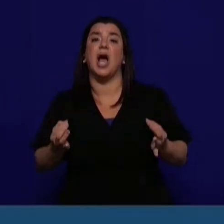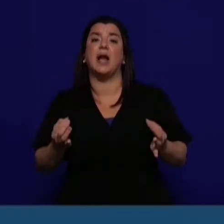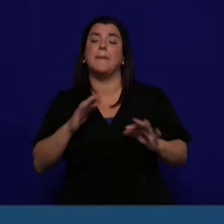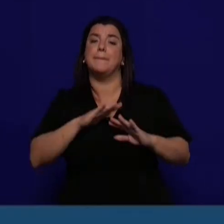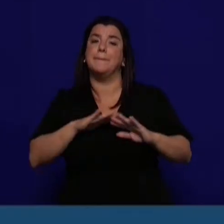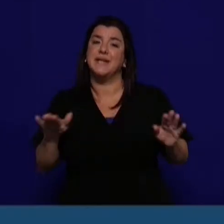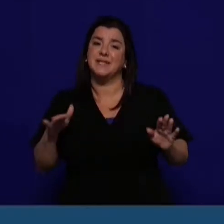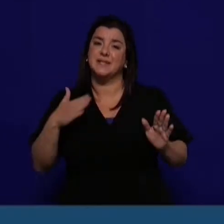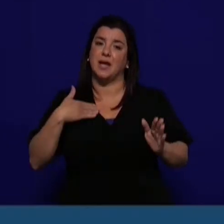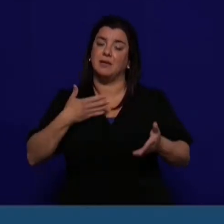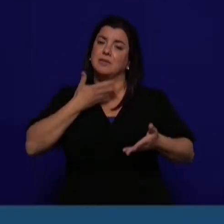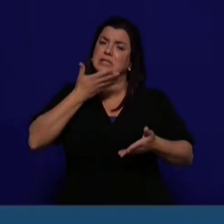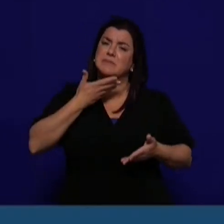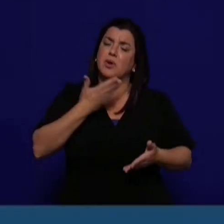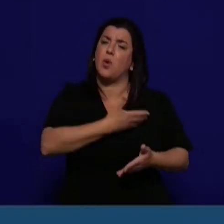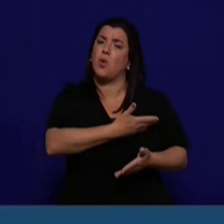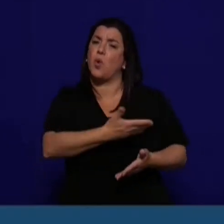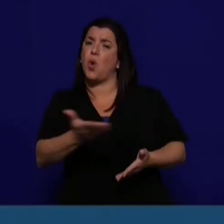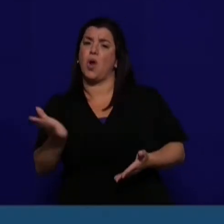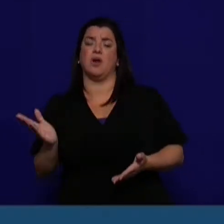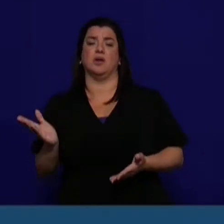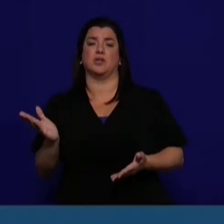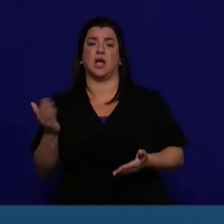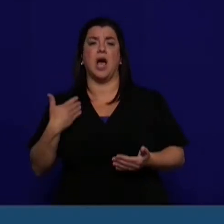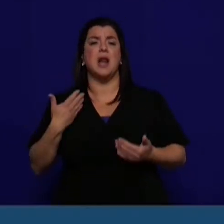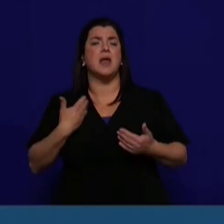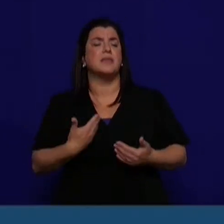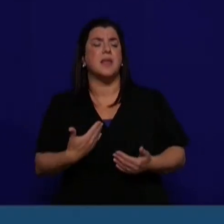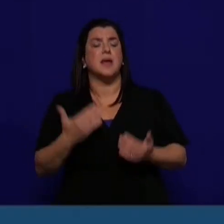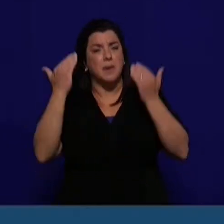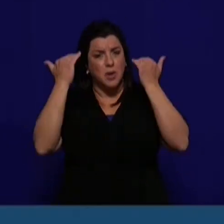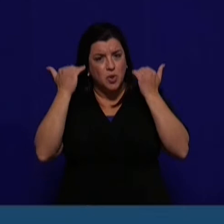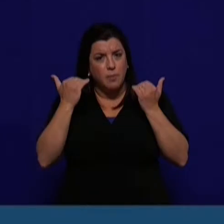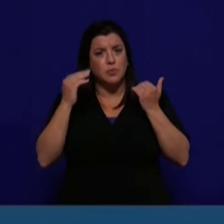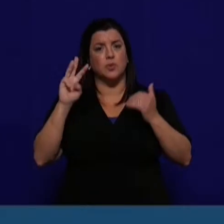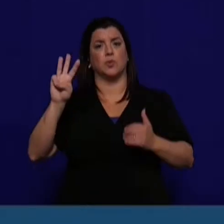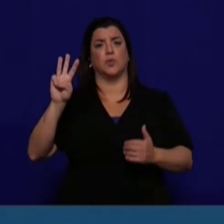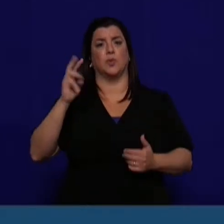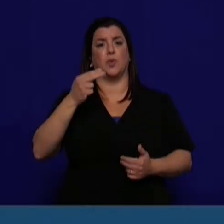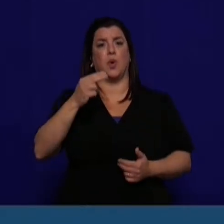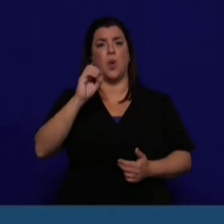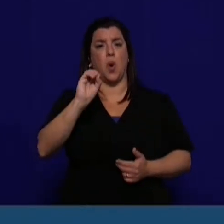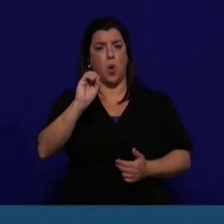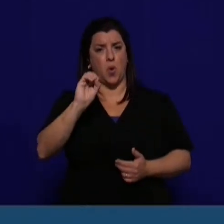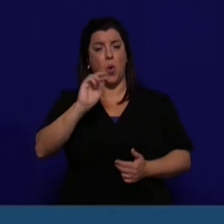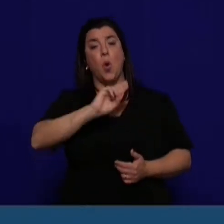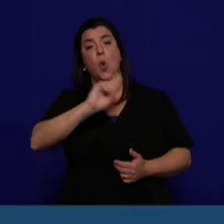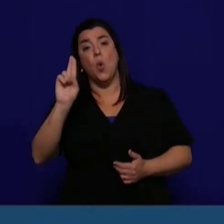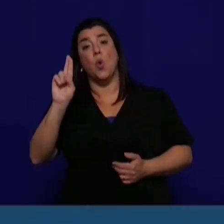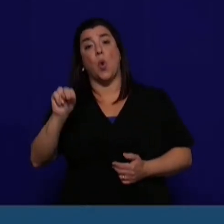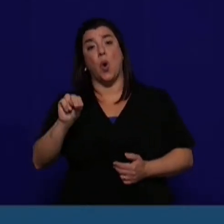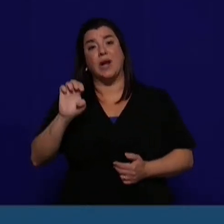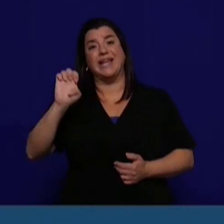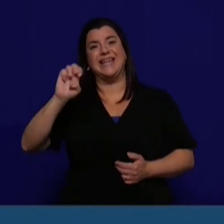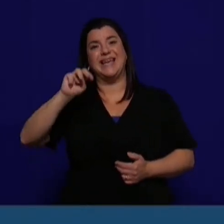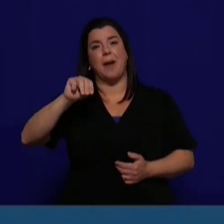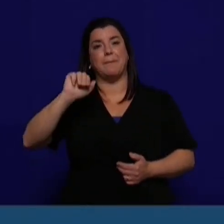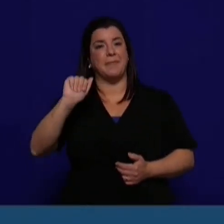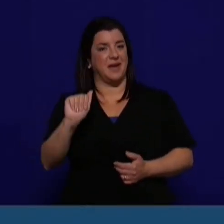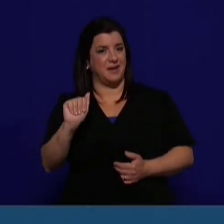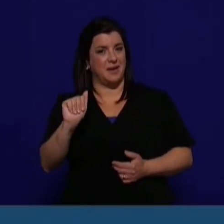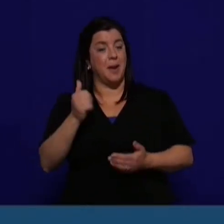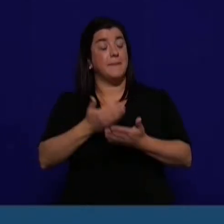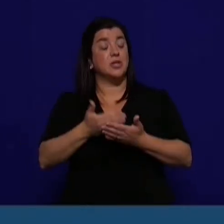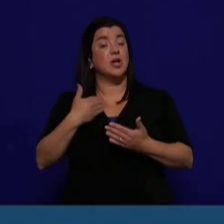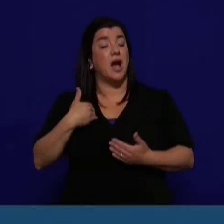dejjem imxejna ma' dawk ir-rakkomandazzjonijiet li ħorġu l-Aqda Dinja tas-Saħħa u anke l-European Medicines Agency biex hekk aħna nkun